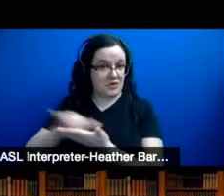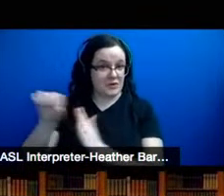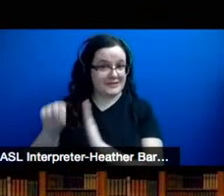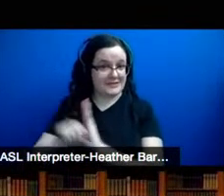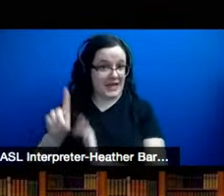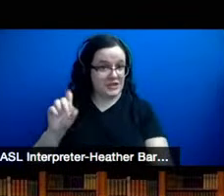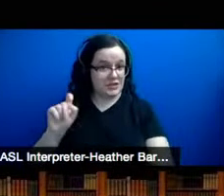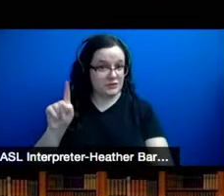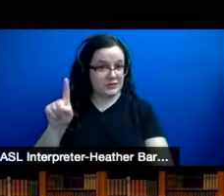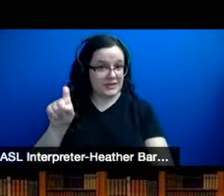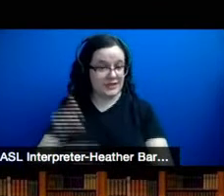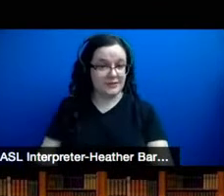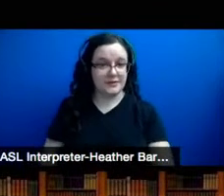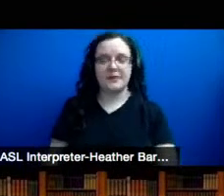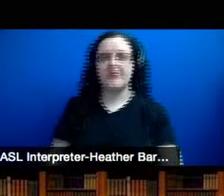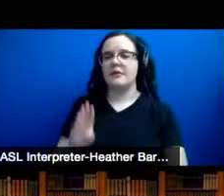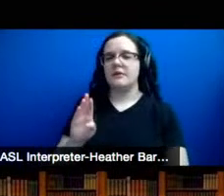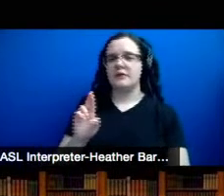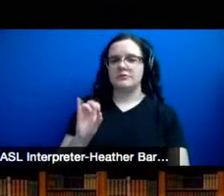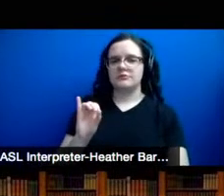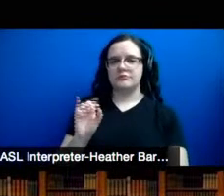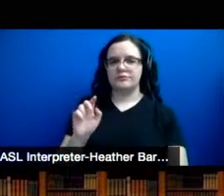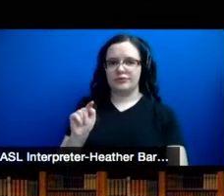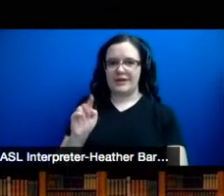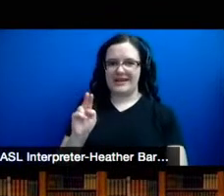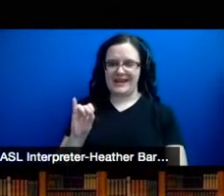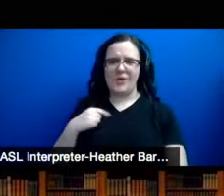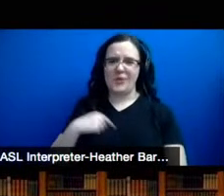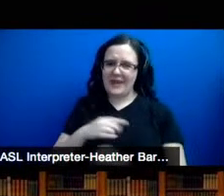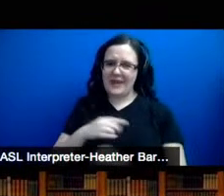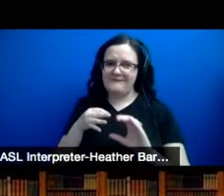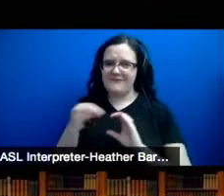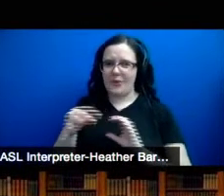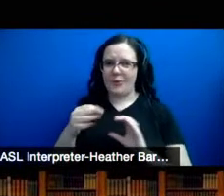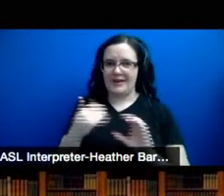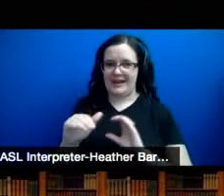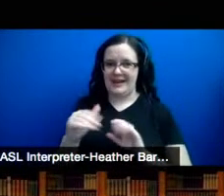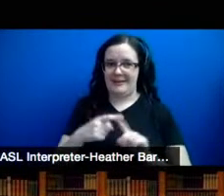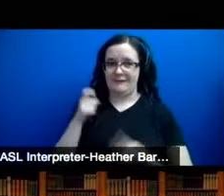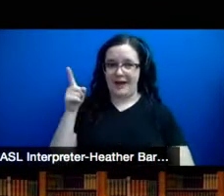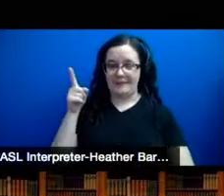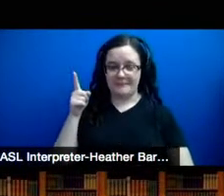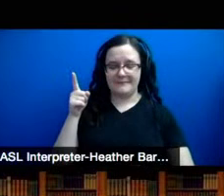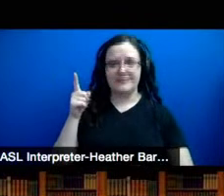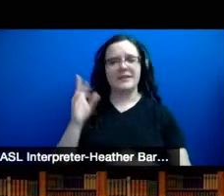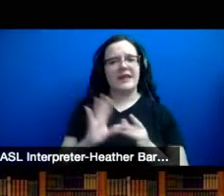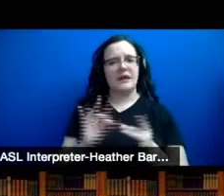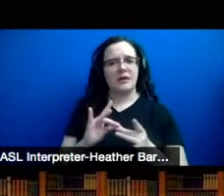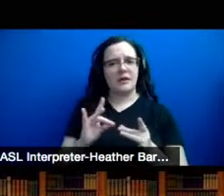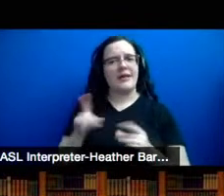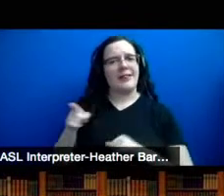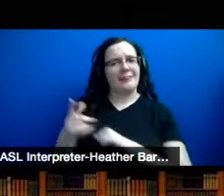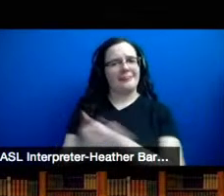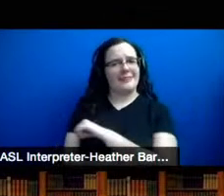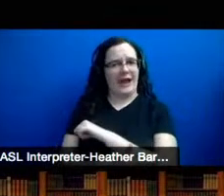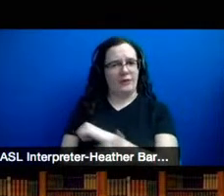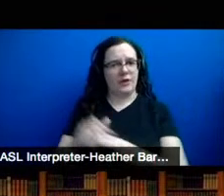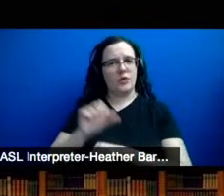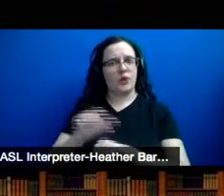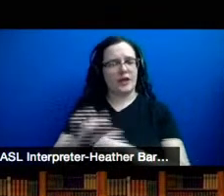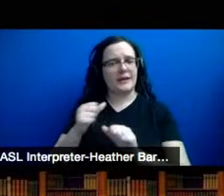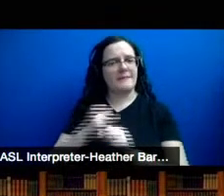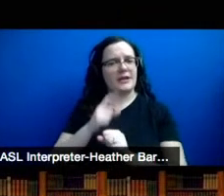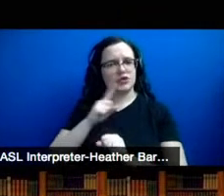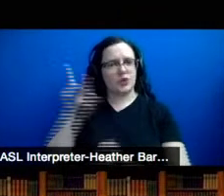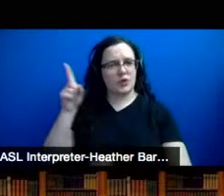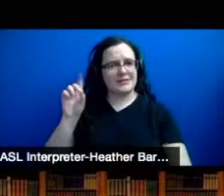We forwarded an email that just said that the county was working to make sure that the DOT didn't have an issue with it, and we've coordinated all